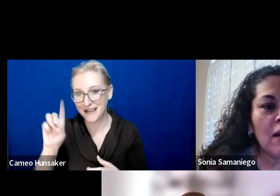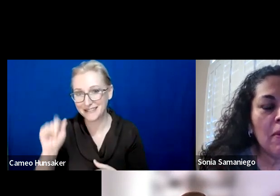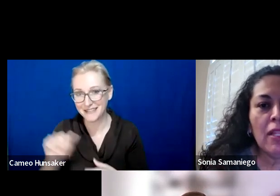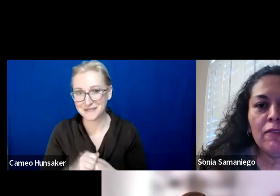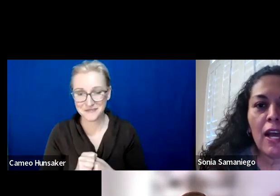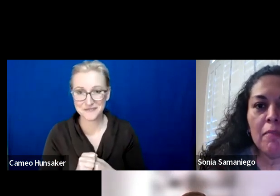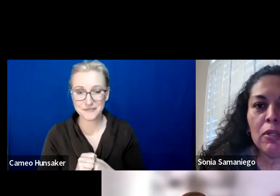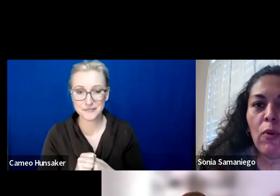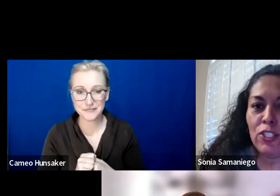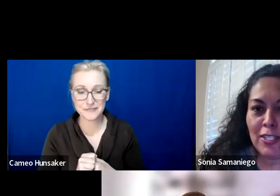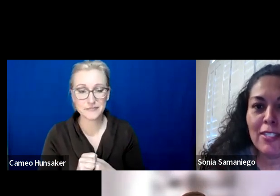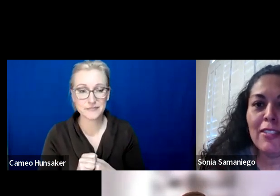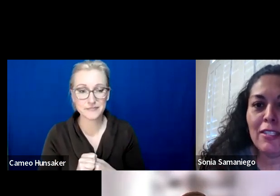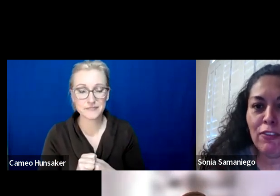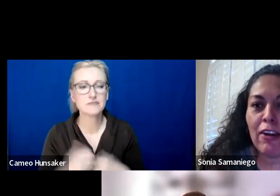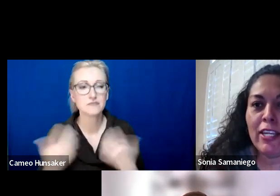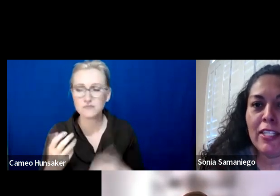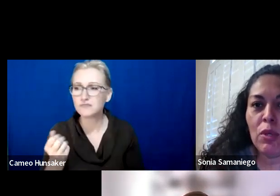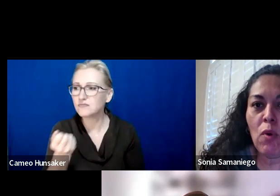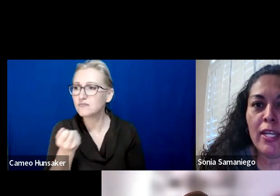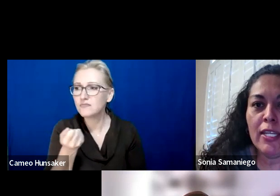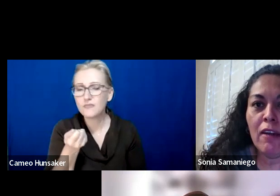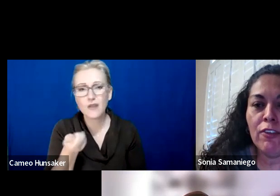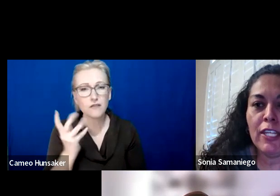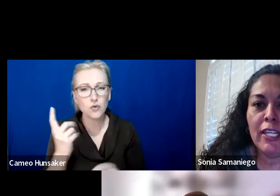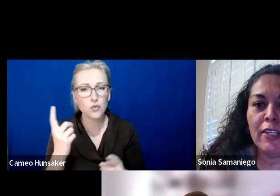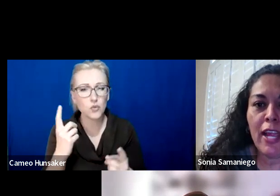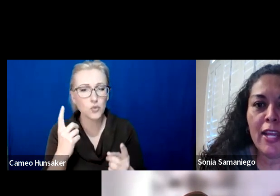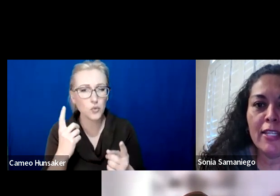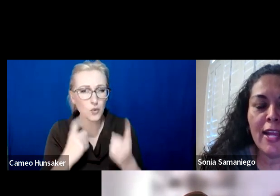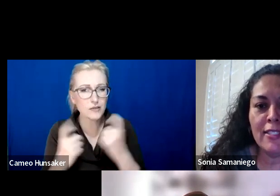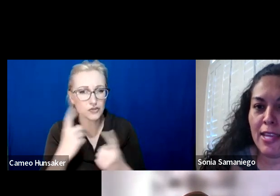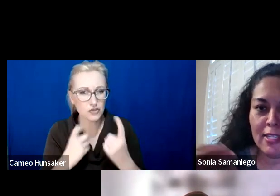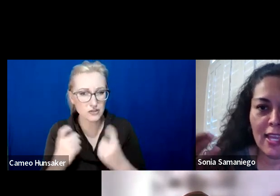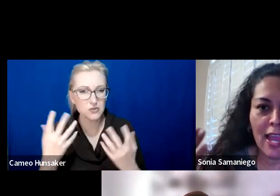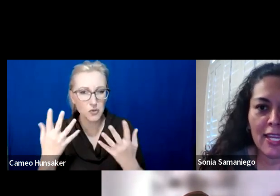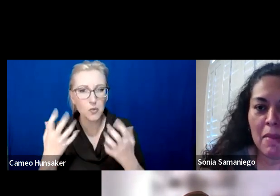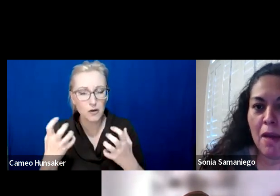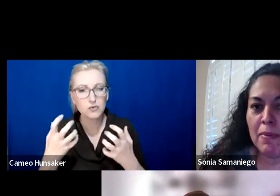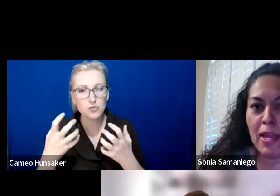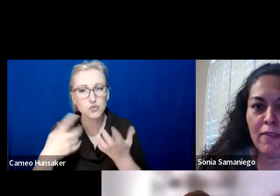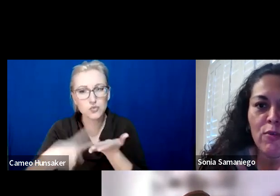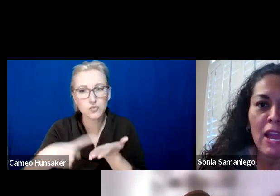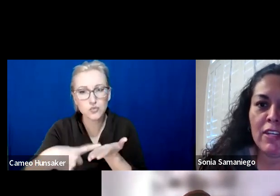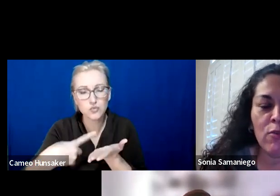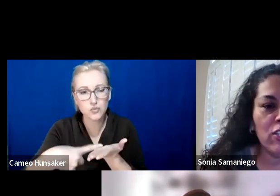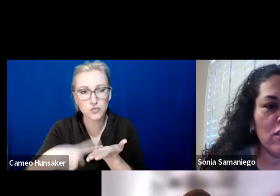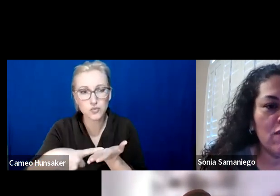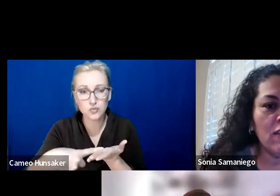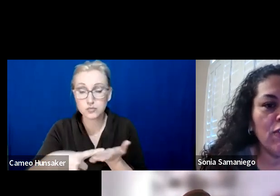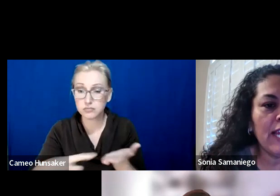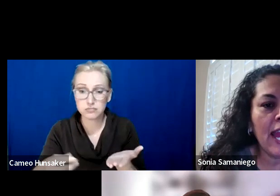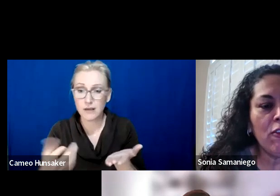So we have a couple of questions in different areas that we wanted to cover here. And as things again come up, and if you have